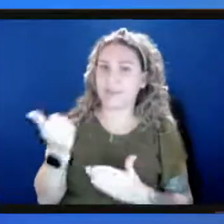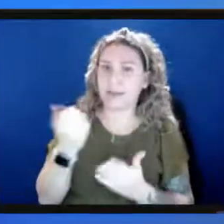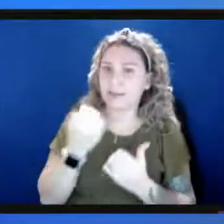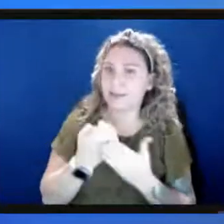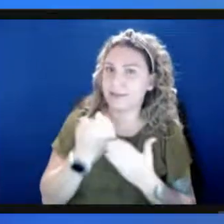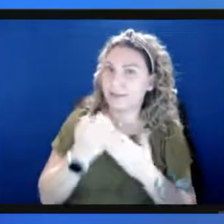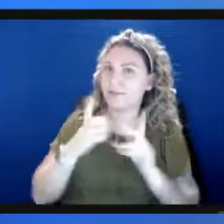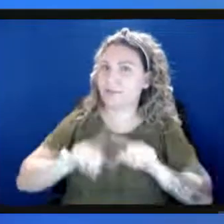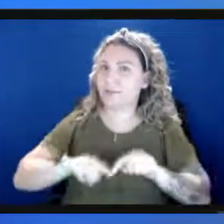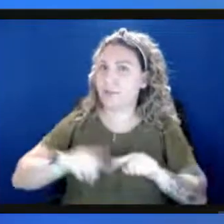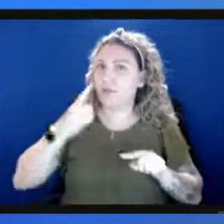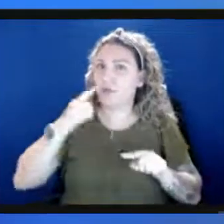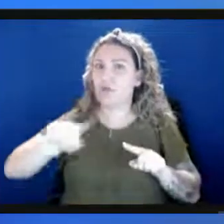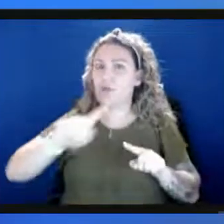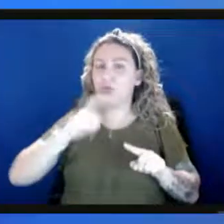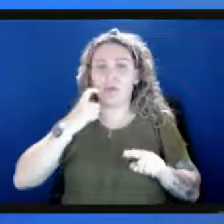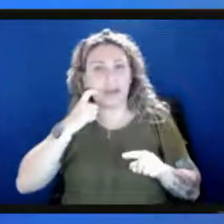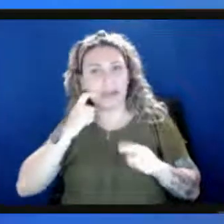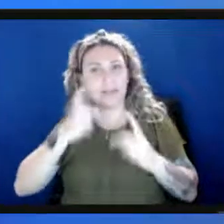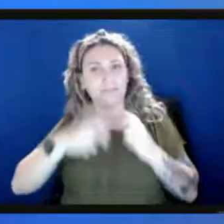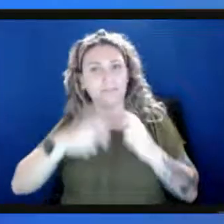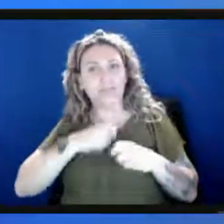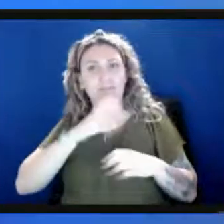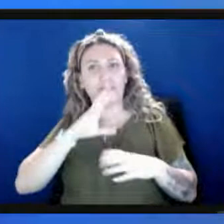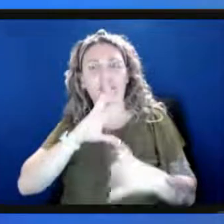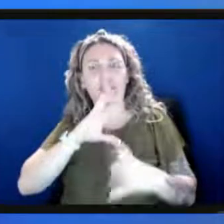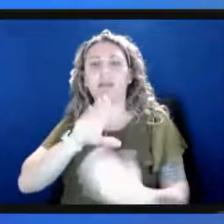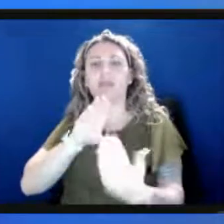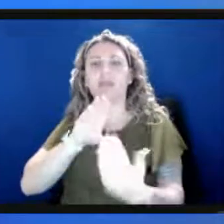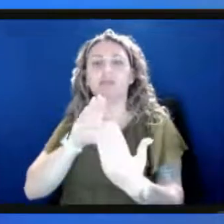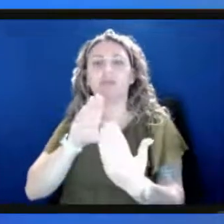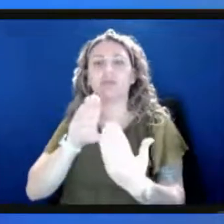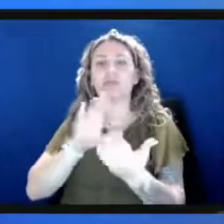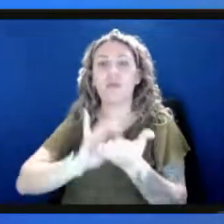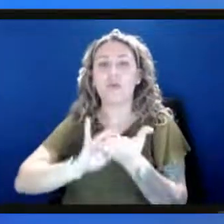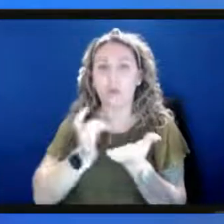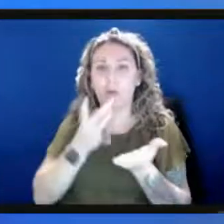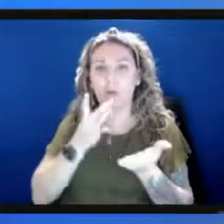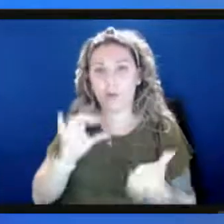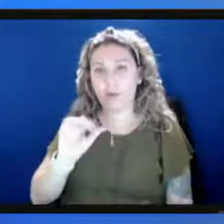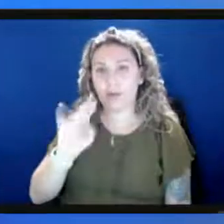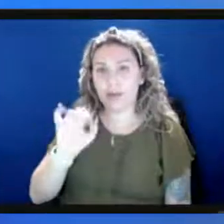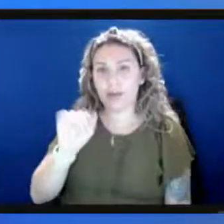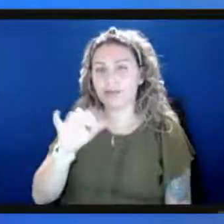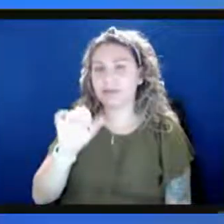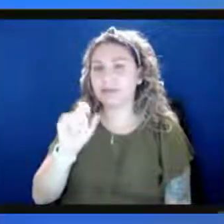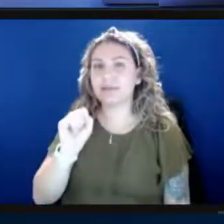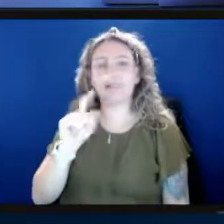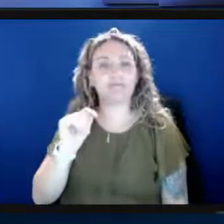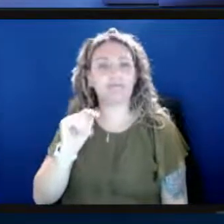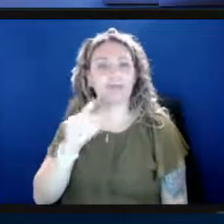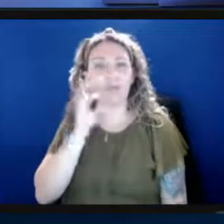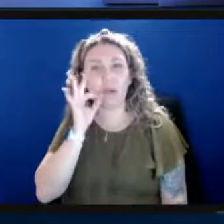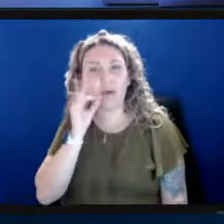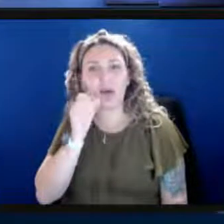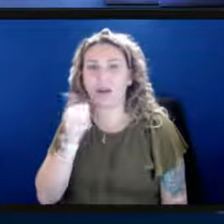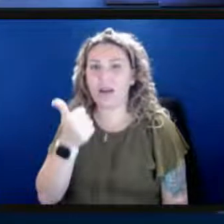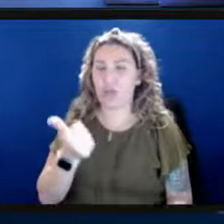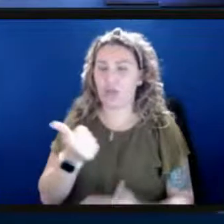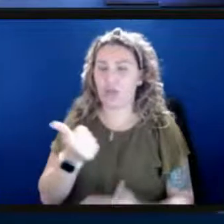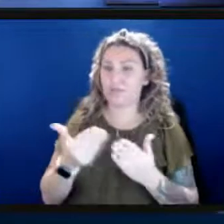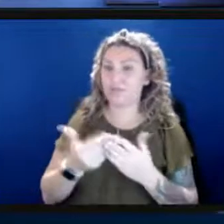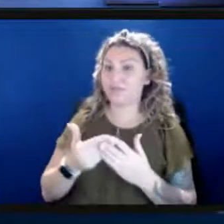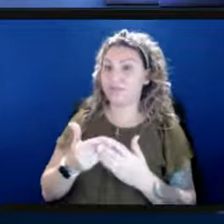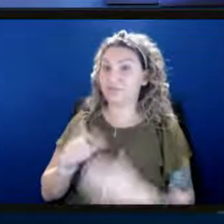problems. And this includes how we're addressing opiate issues with opiates, issues regarding marijuana, and other substances. Sergeant Bakina, there was